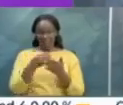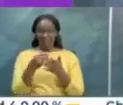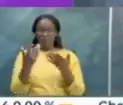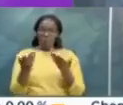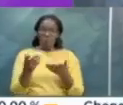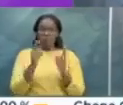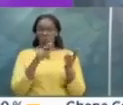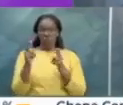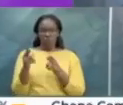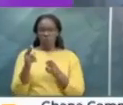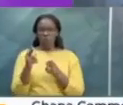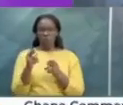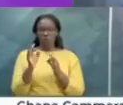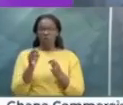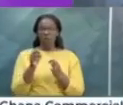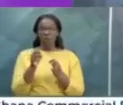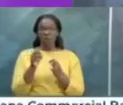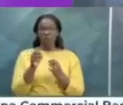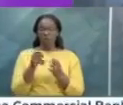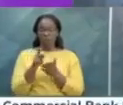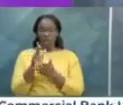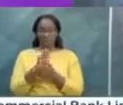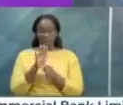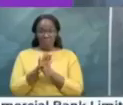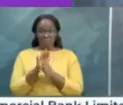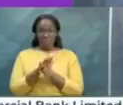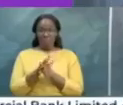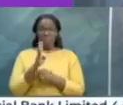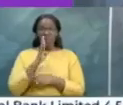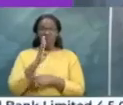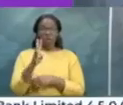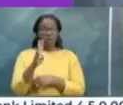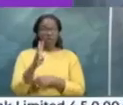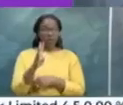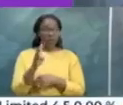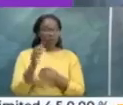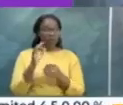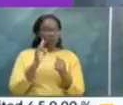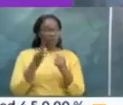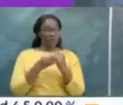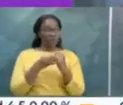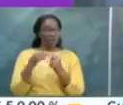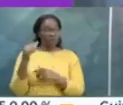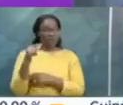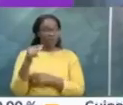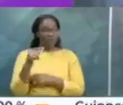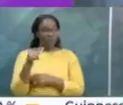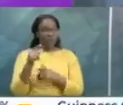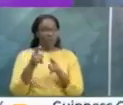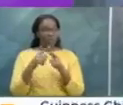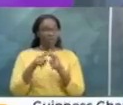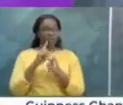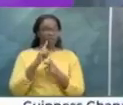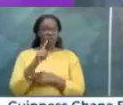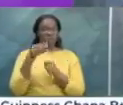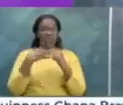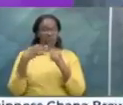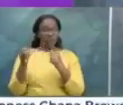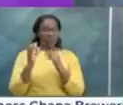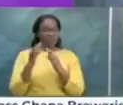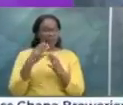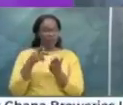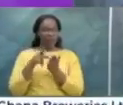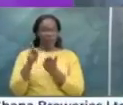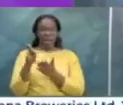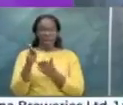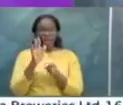price, 480 Kenyan shillings for the 800 grams in terms of the retail price, and 180 Kenyan shillings if you want to buy for wholesale,